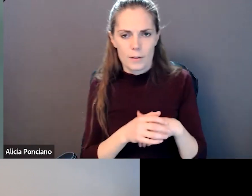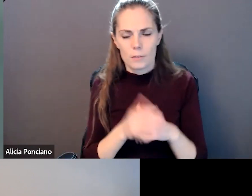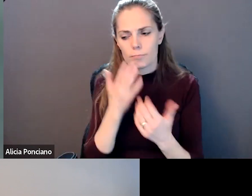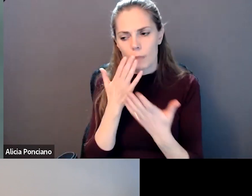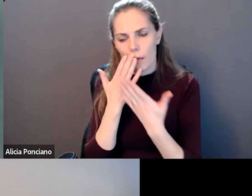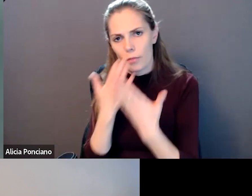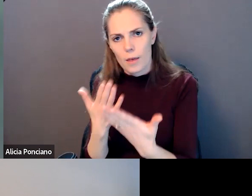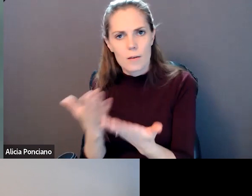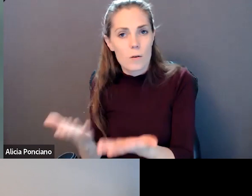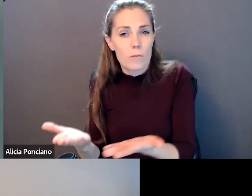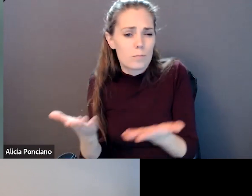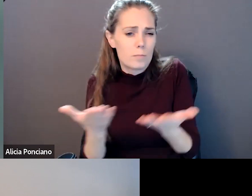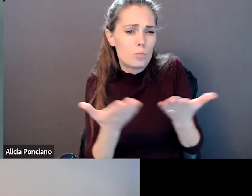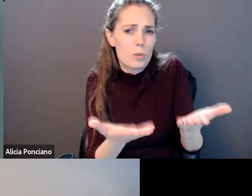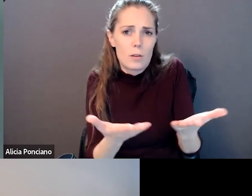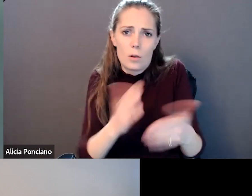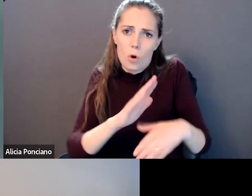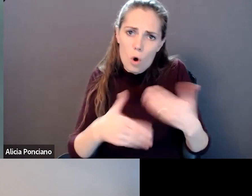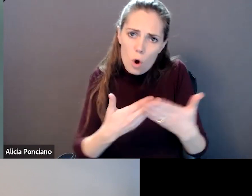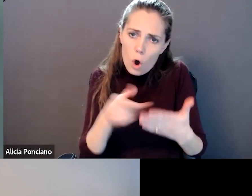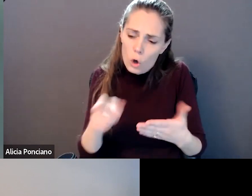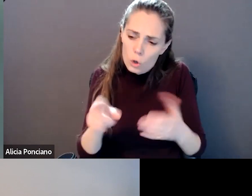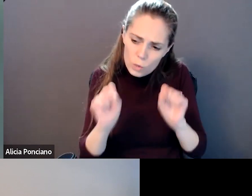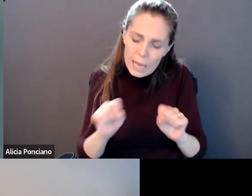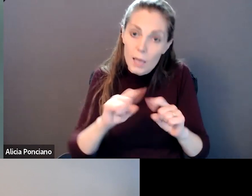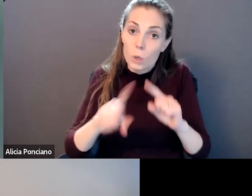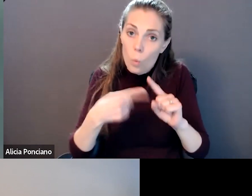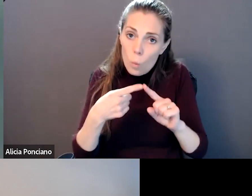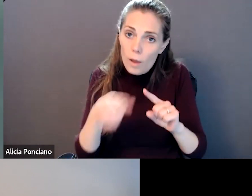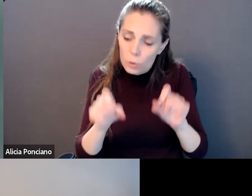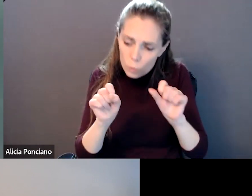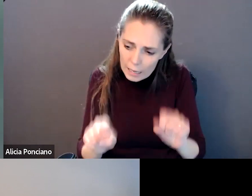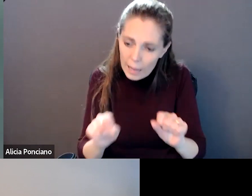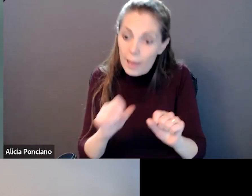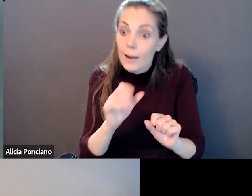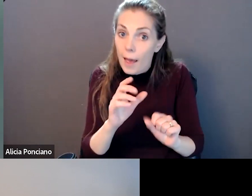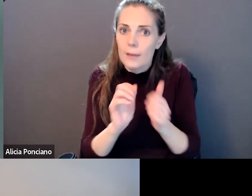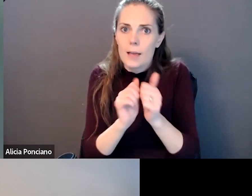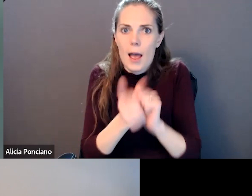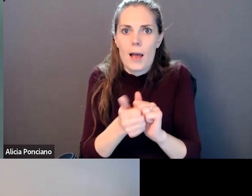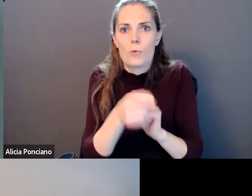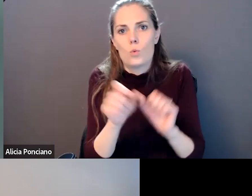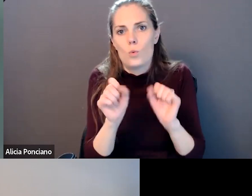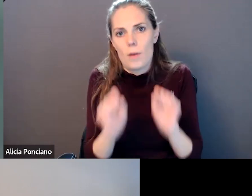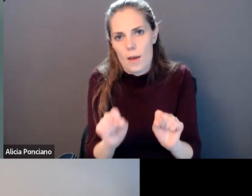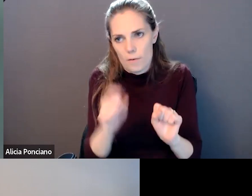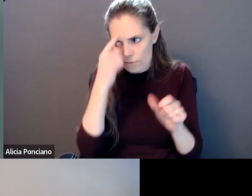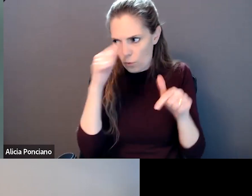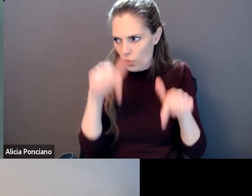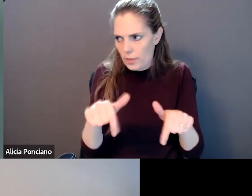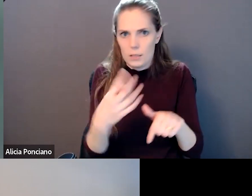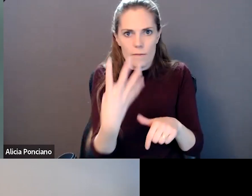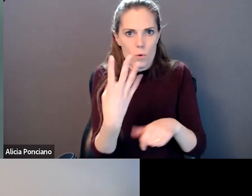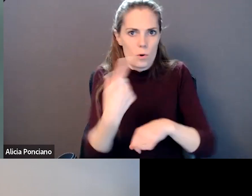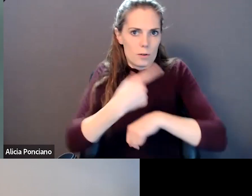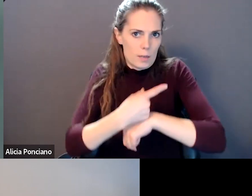could, when you could, and how you could to these 4 days of the